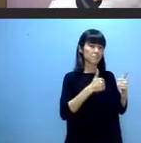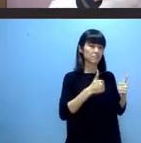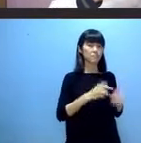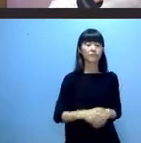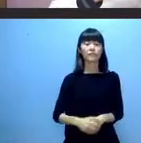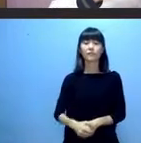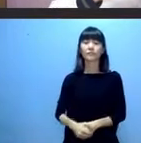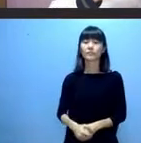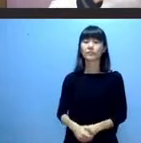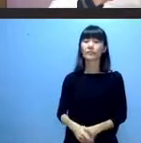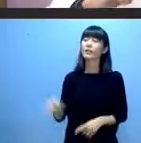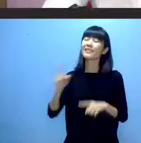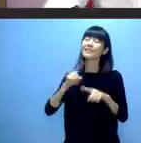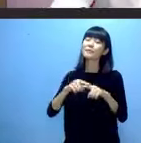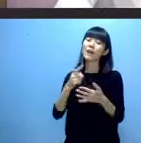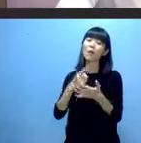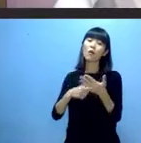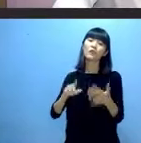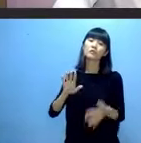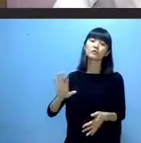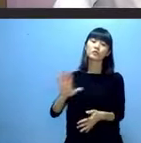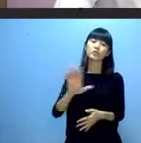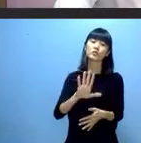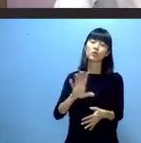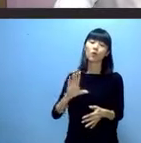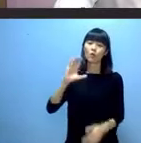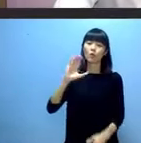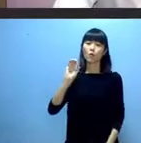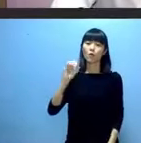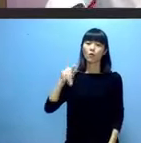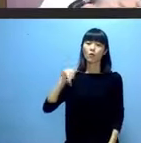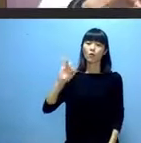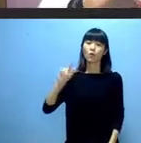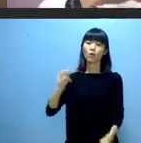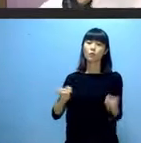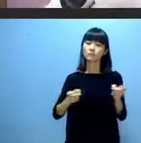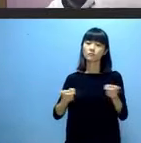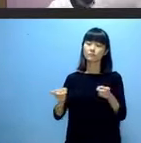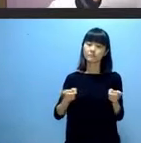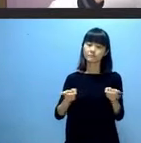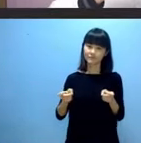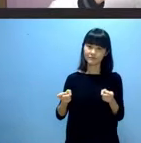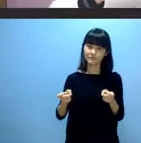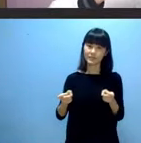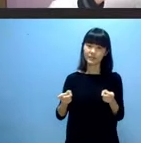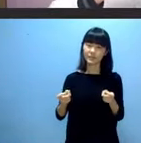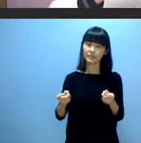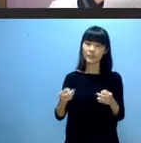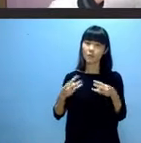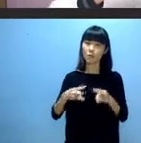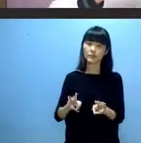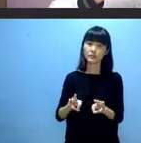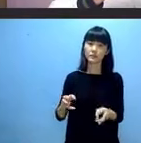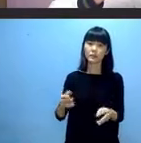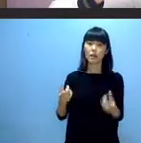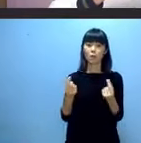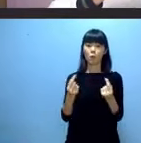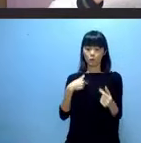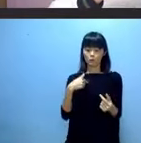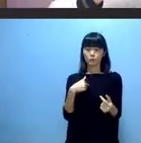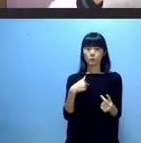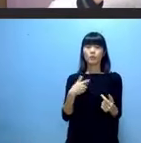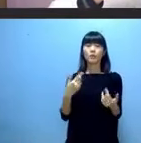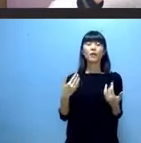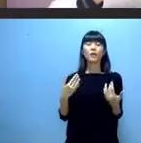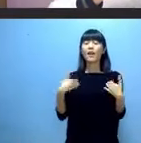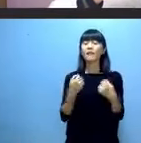It depends on what your coping mechanism is. I think to keep physically fit, what I have been doing There are lots of like free